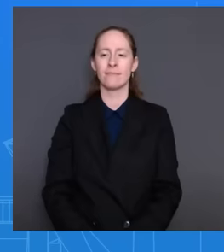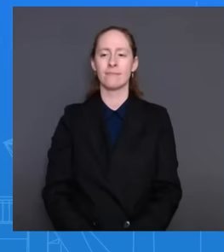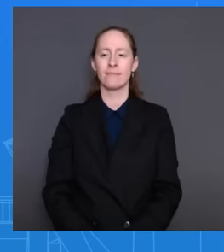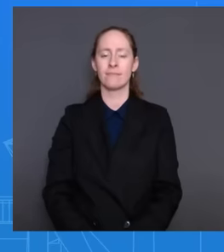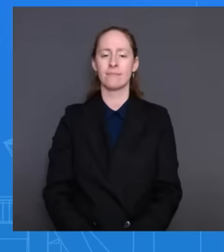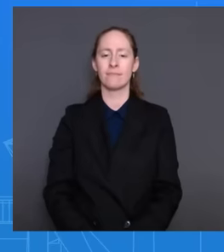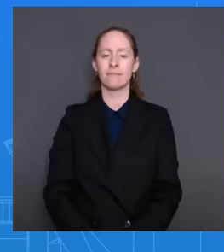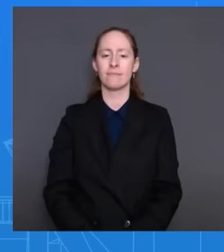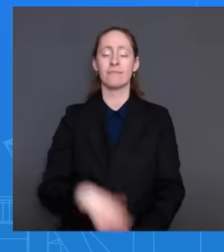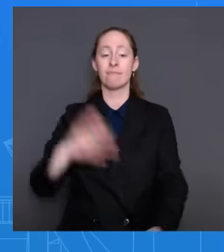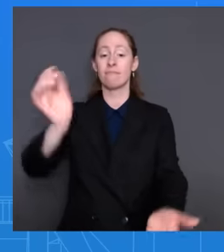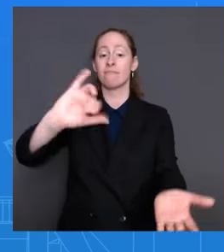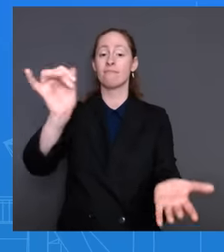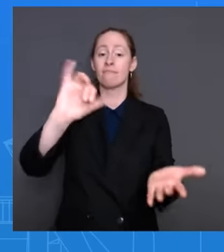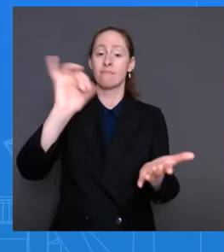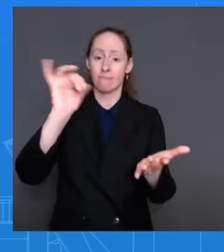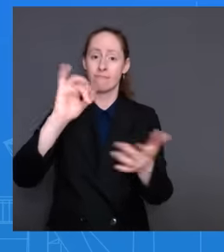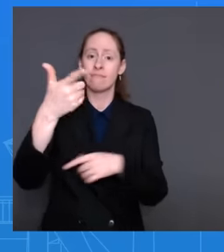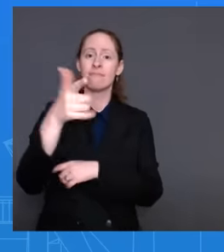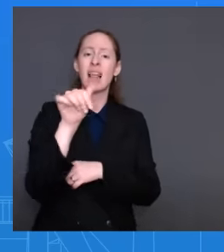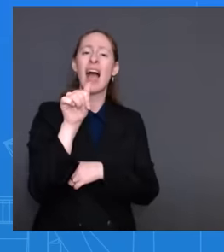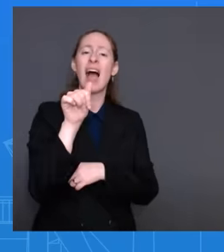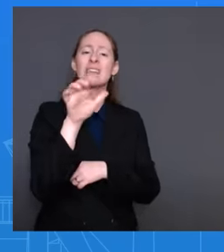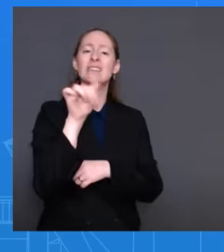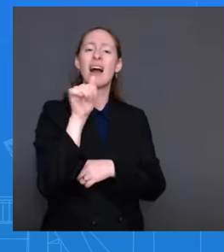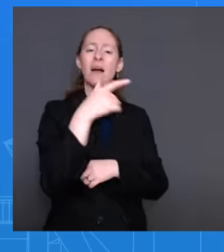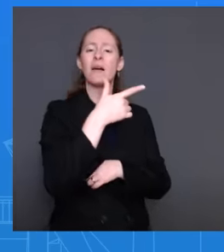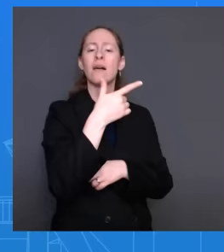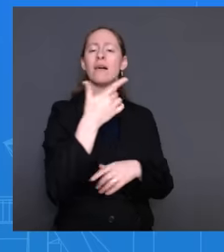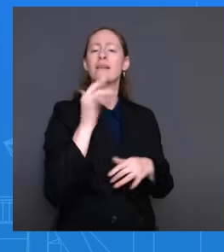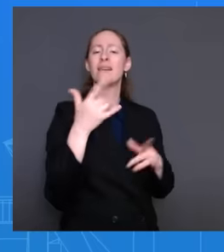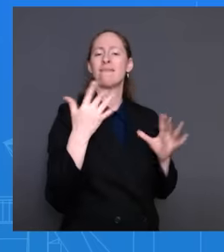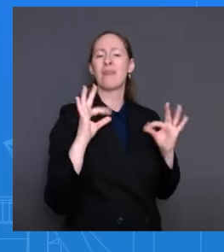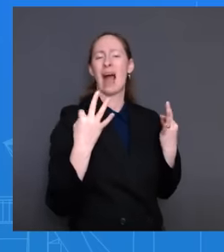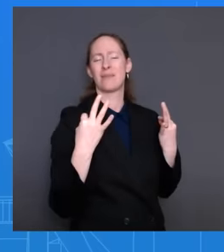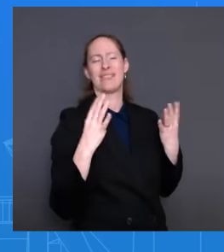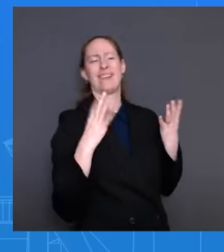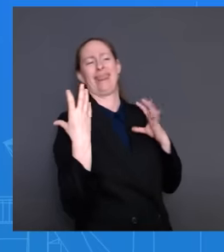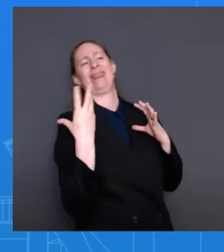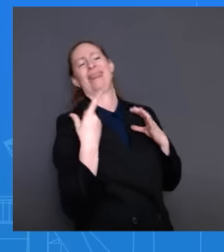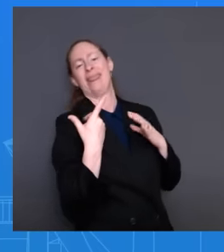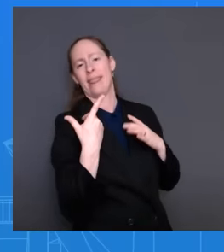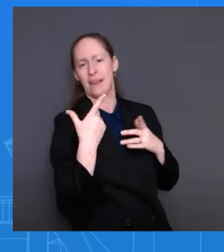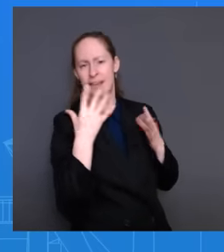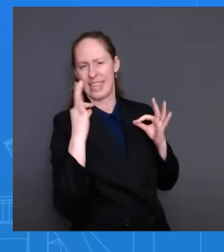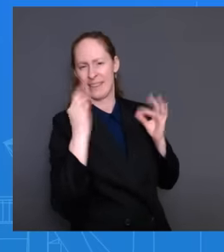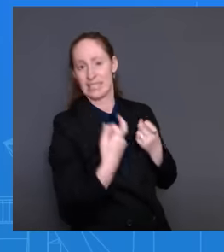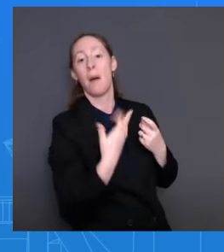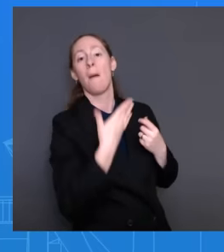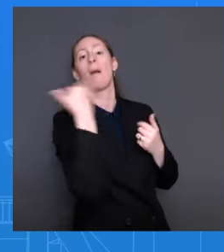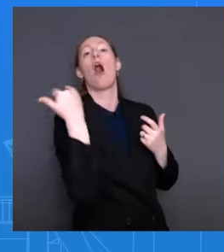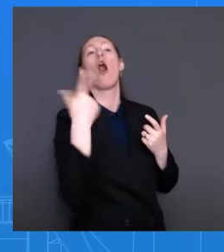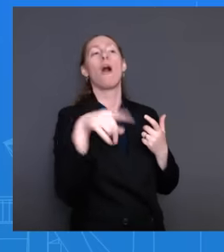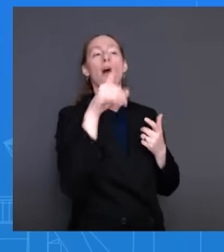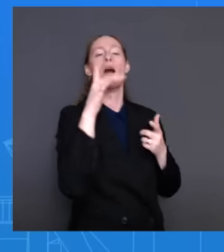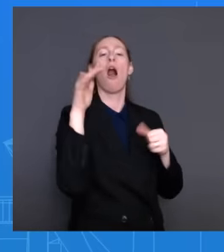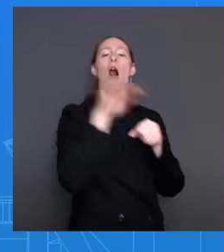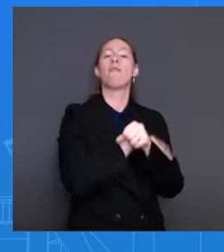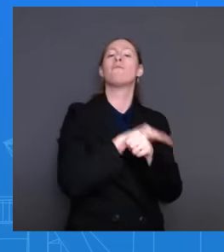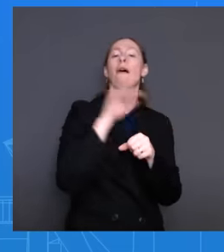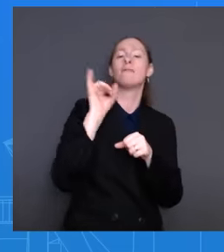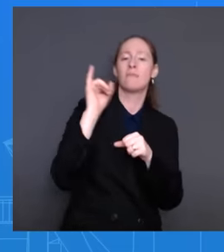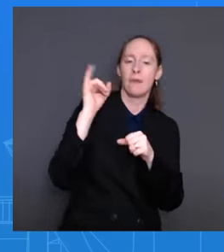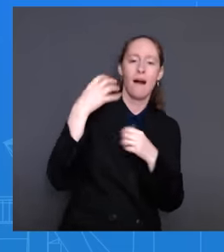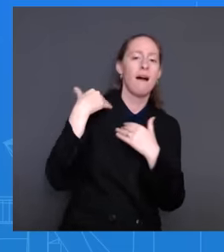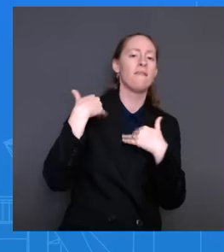family glitch. So these are the things that he is continuing to work on and make this a priority. And that's why one of the